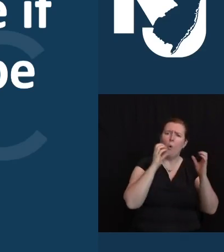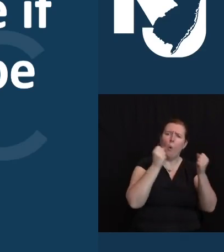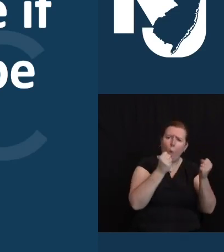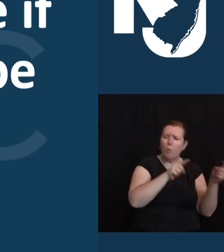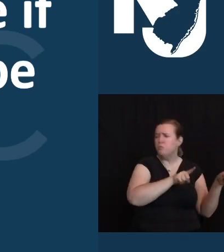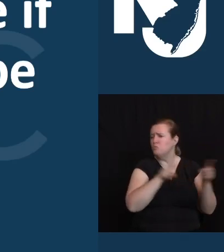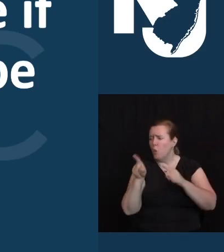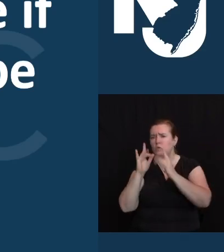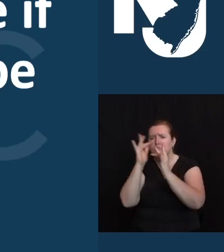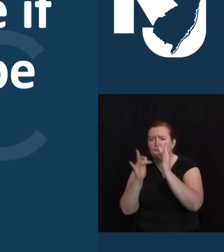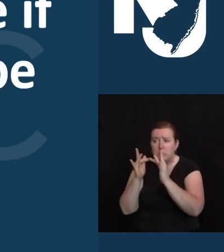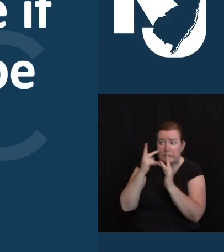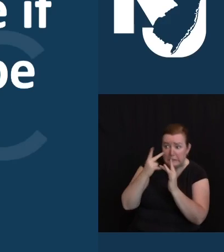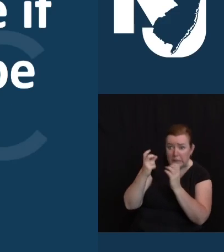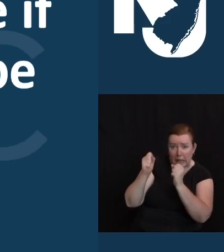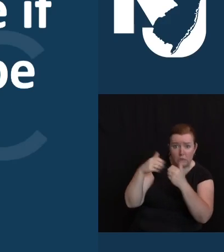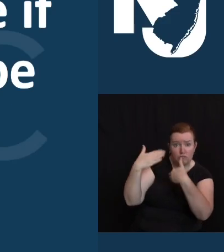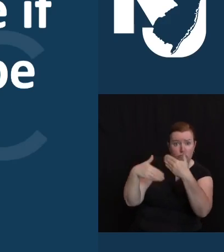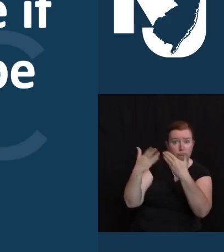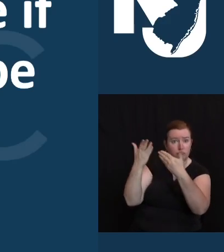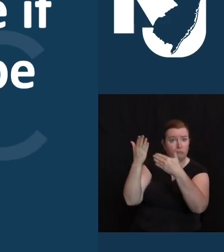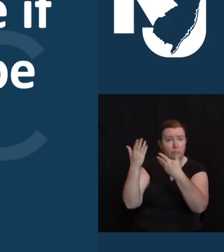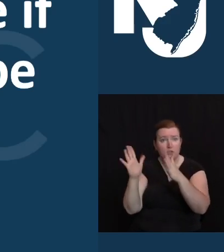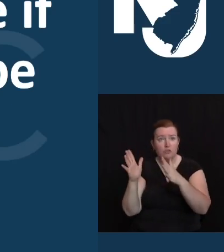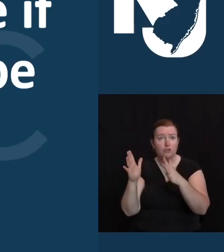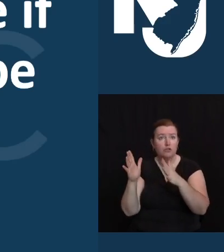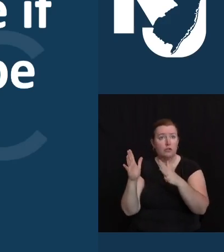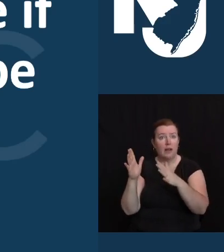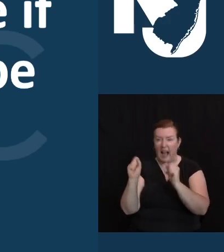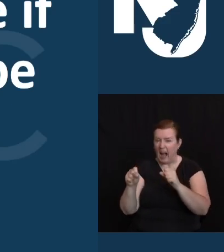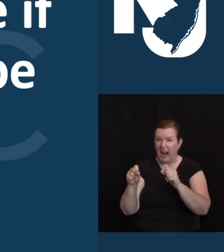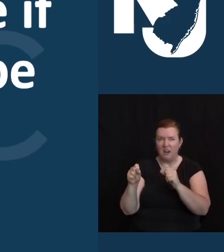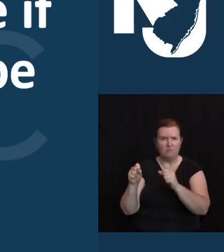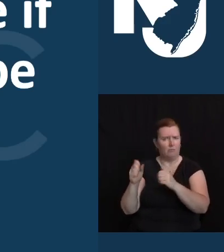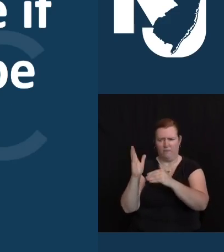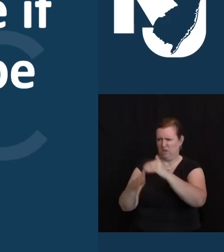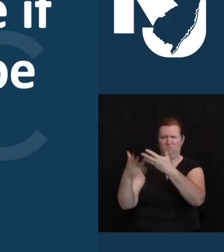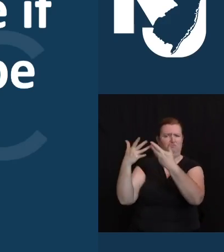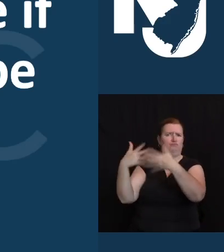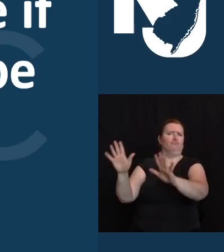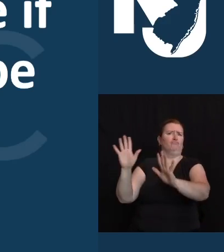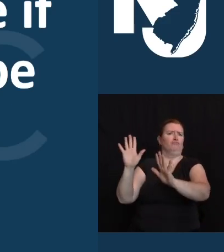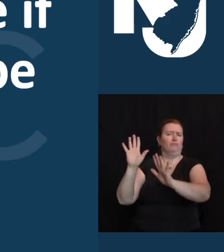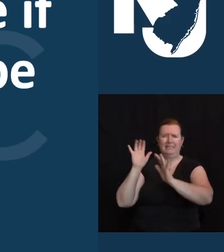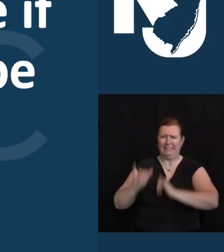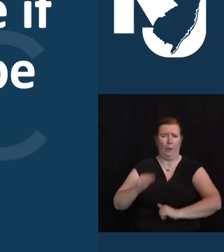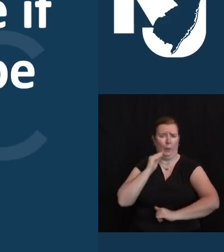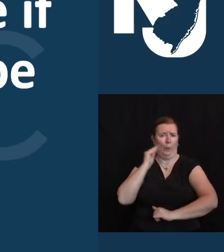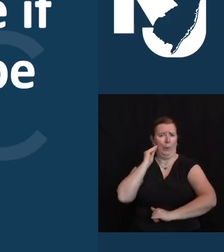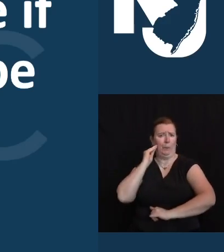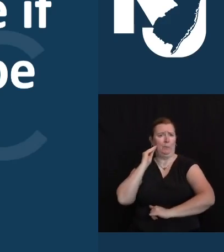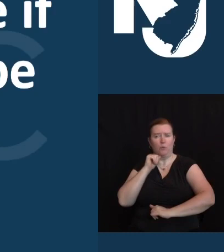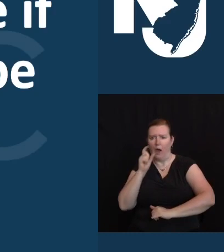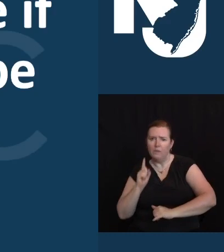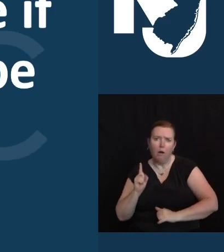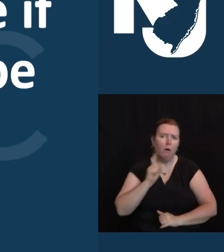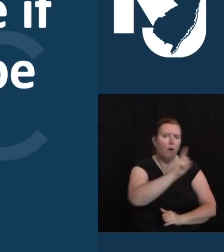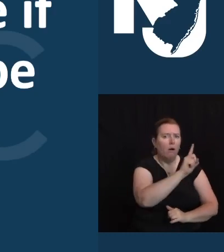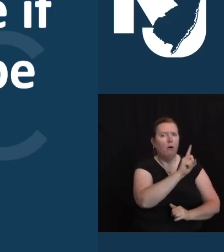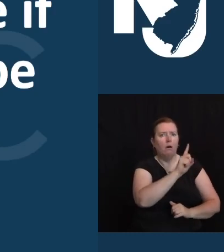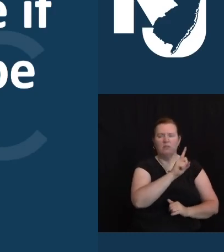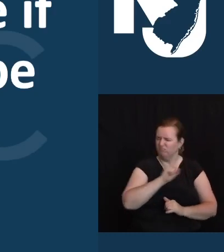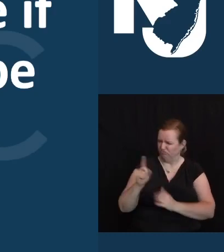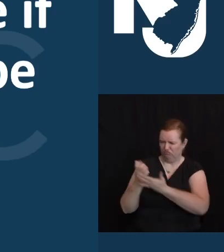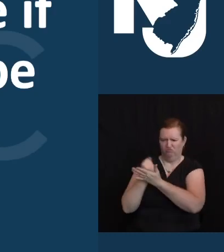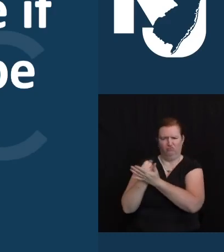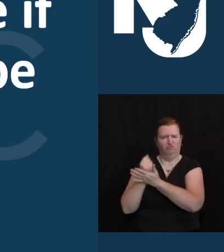be conducted remotely. If it can, it's another good reason to stay home and complete it online and save the spot in the